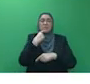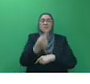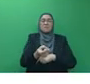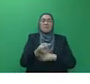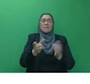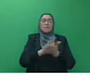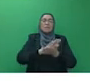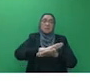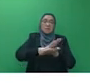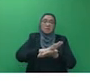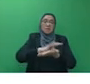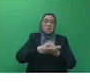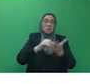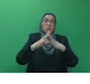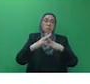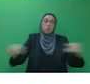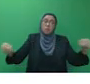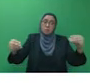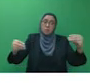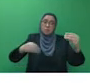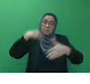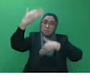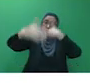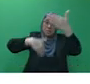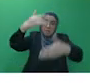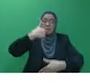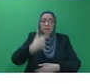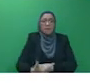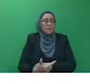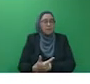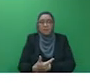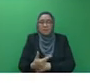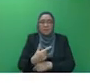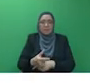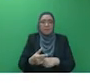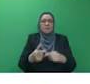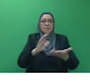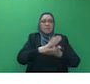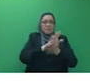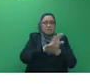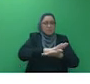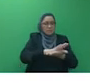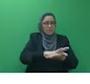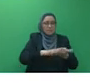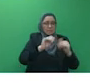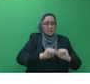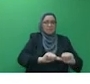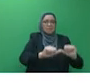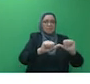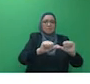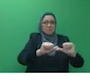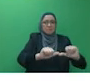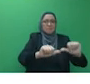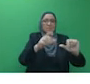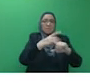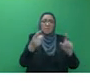because we have seen concerts happening in us so big concerts in stadiums we saw the